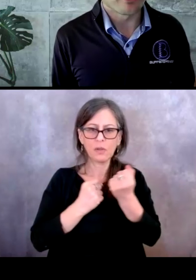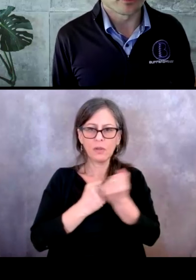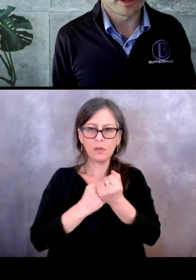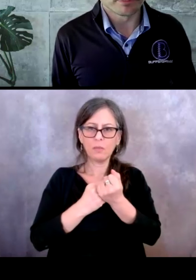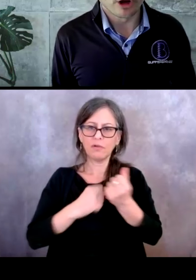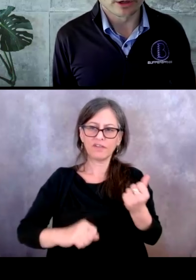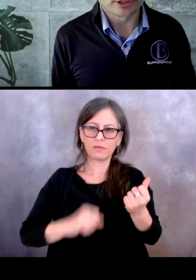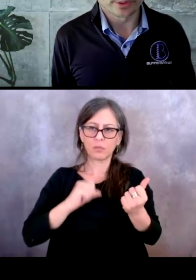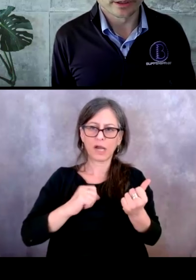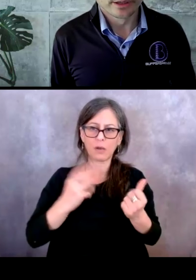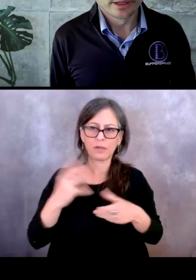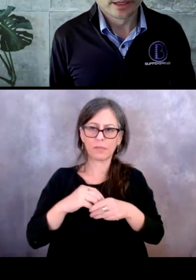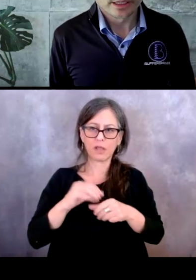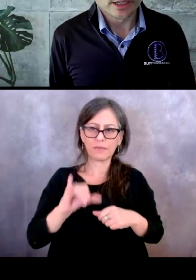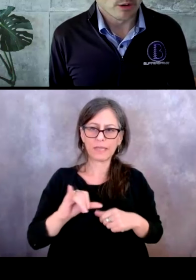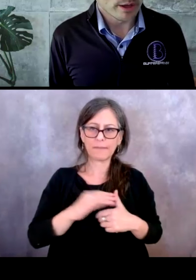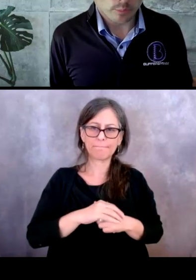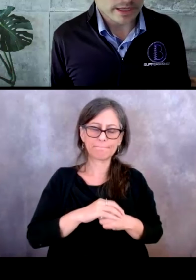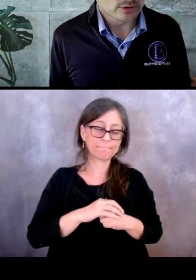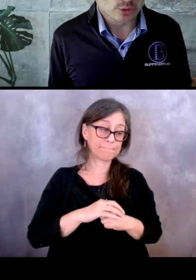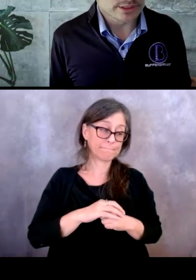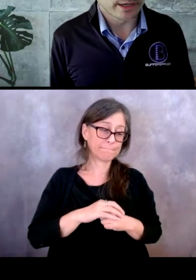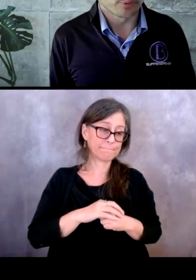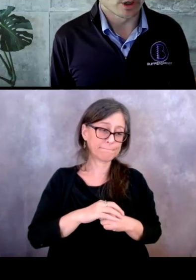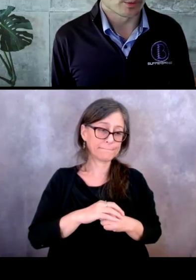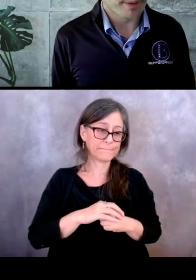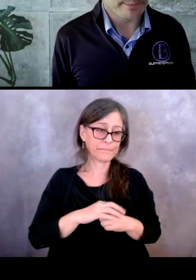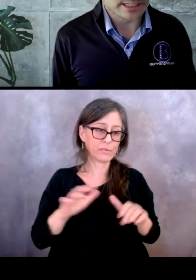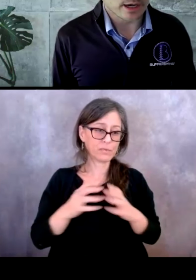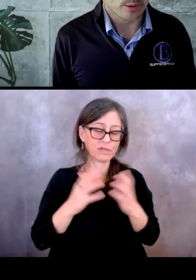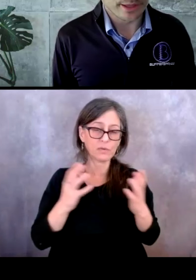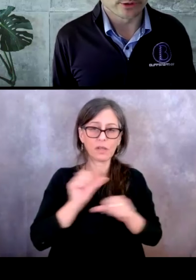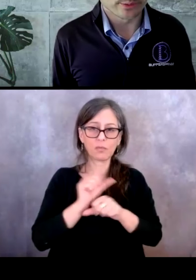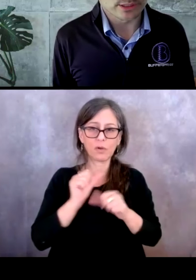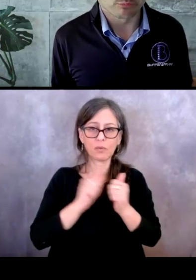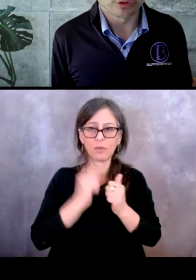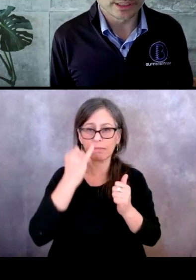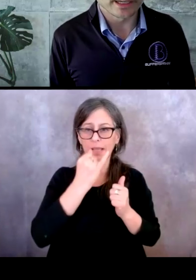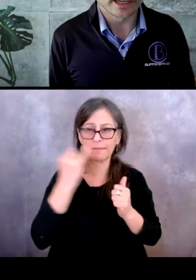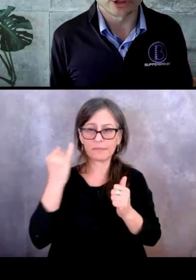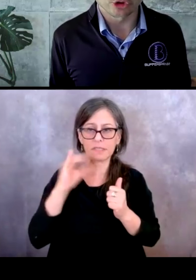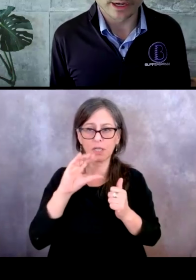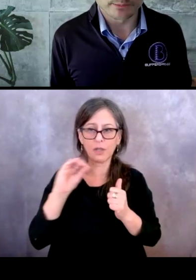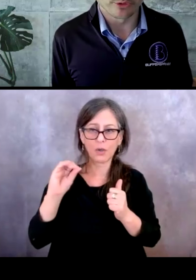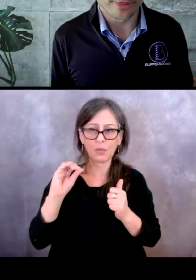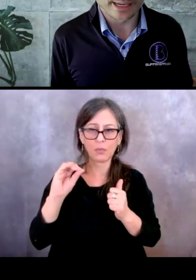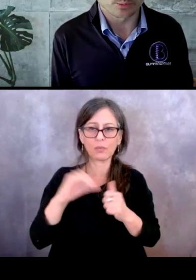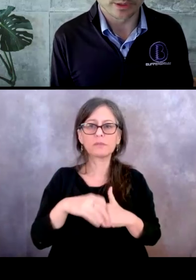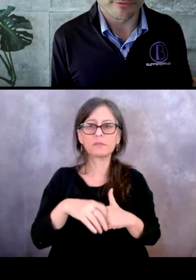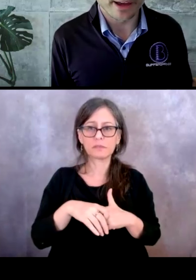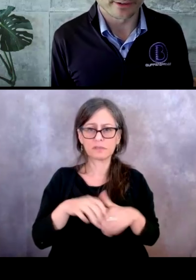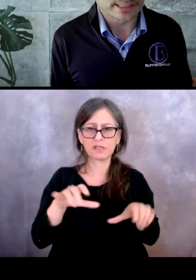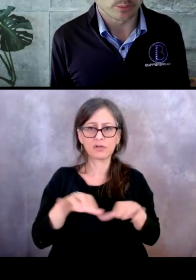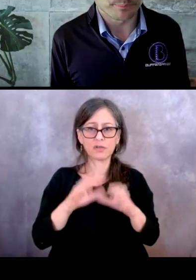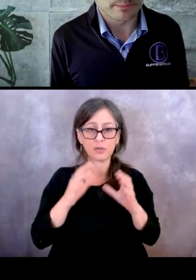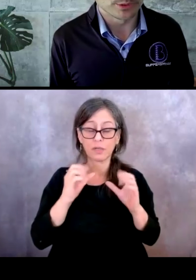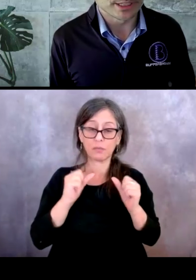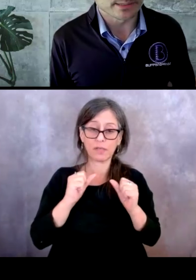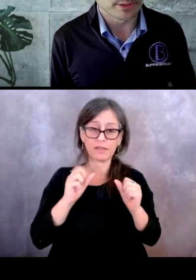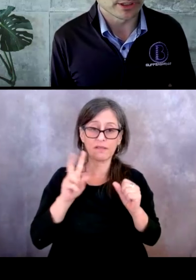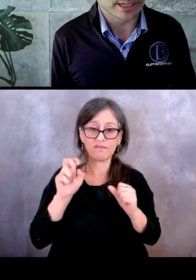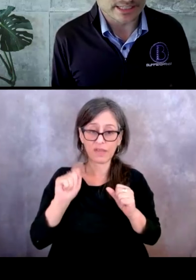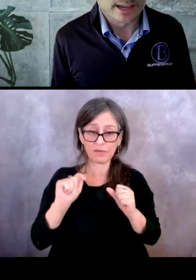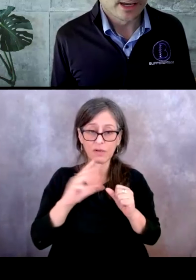be proud that we belong to it? We do a ton of work with PepsiCo, and they are doing some really incredible things with veterans and with